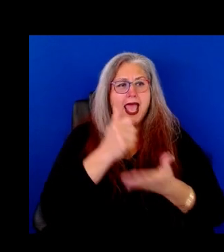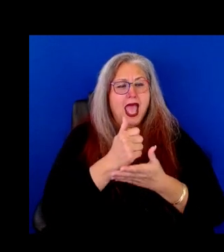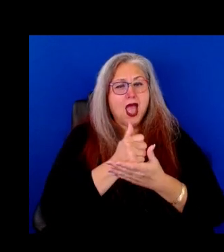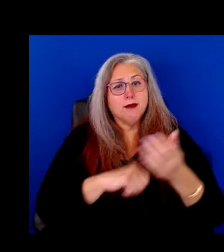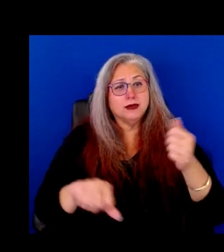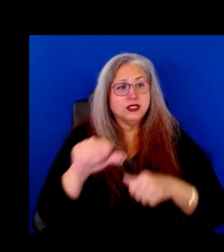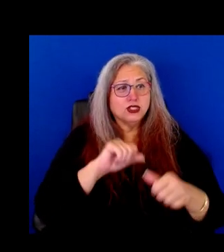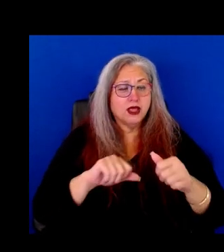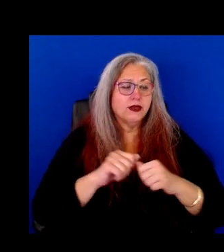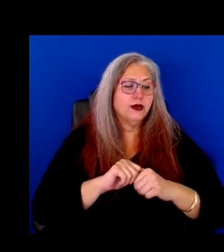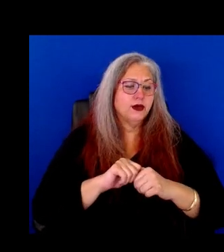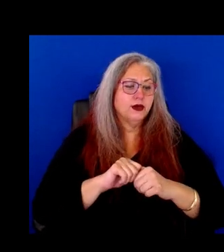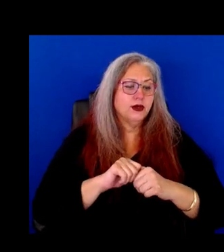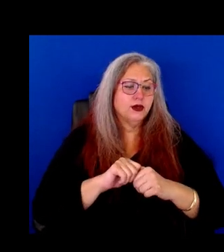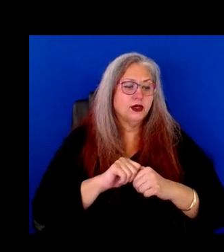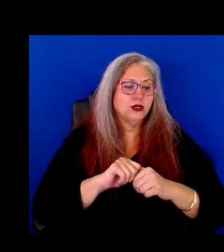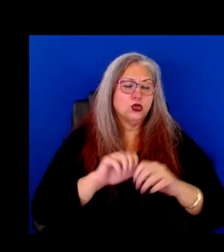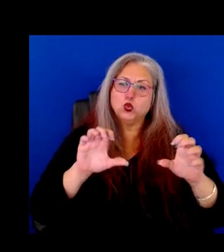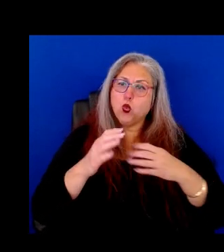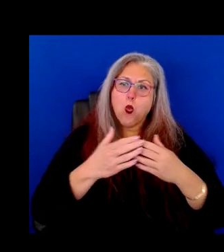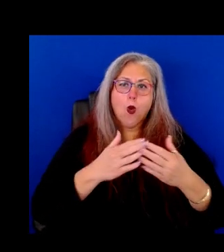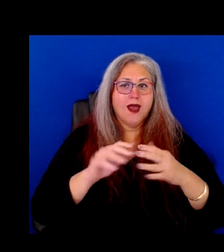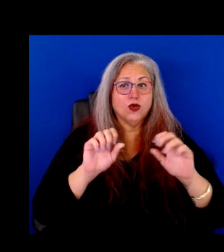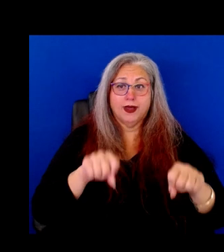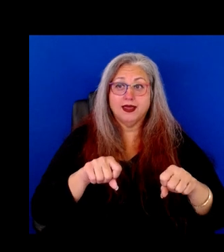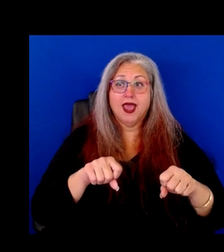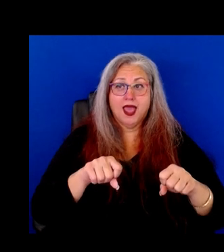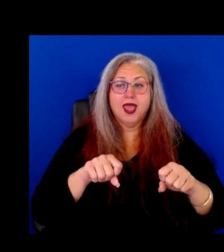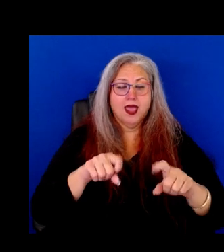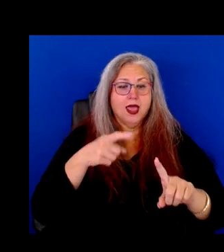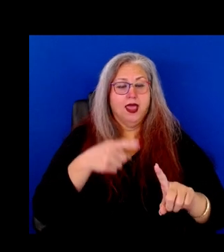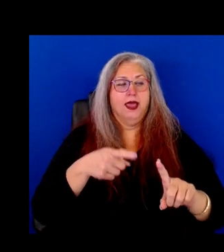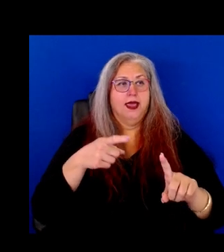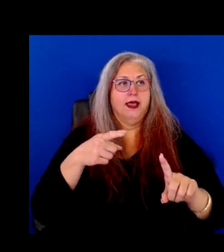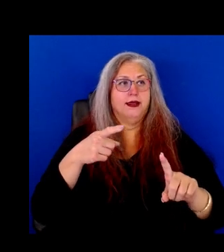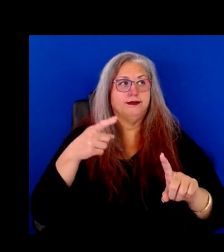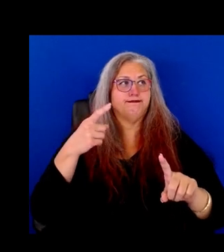other and do everything we can